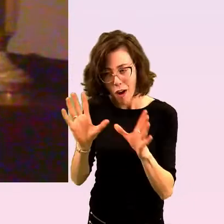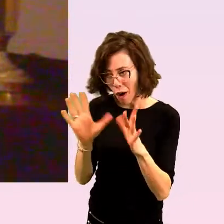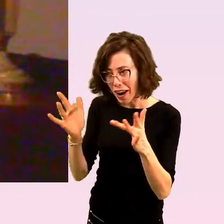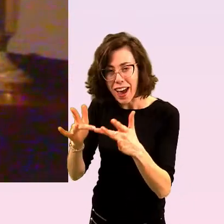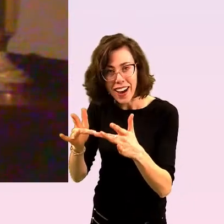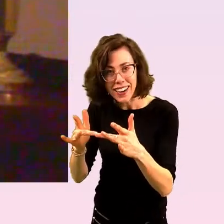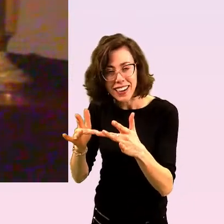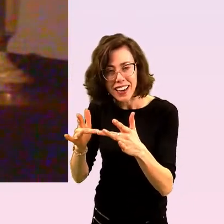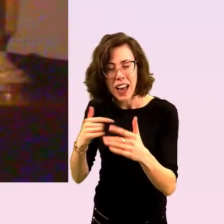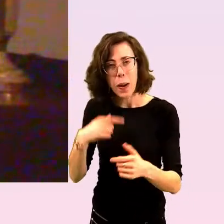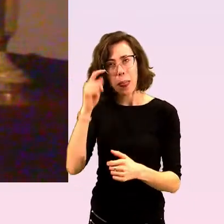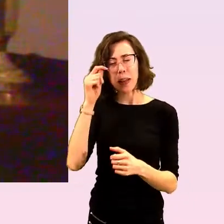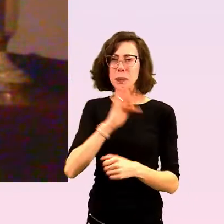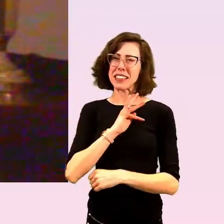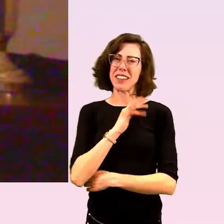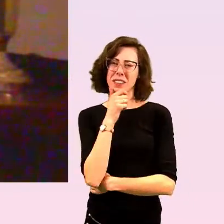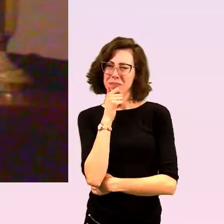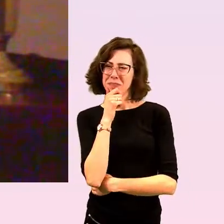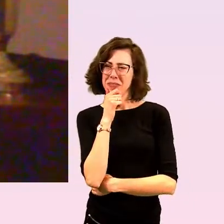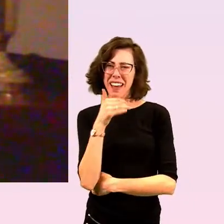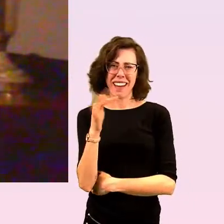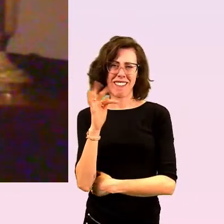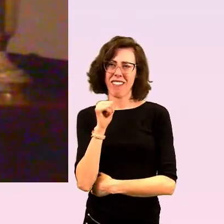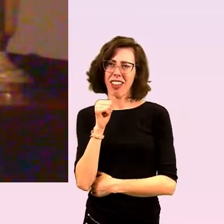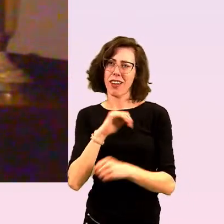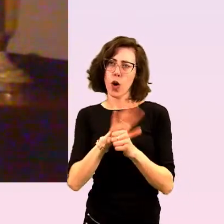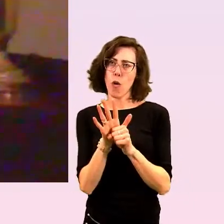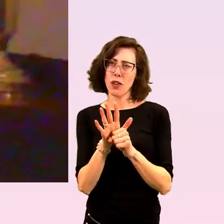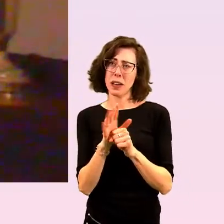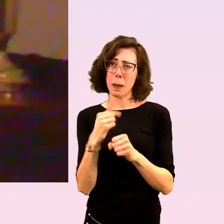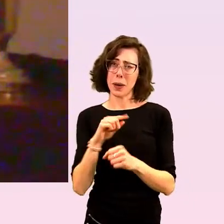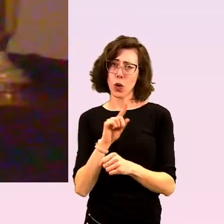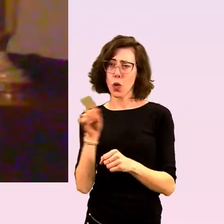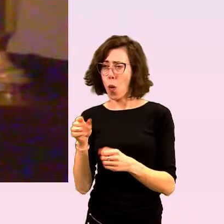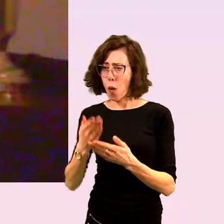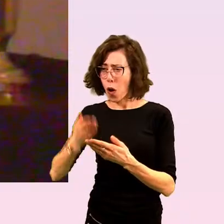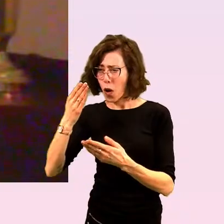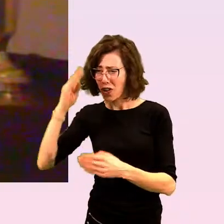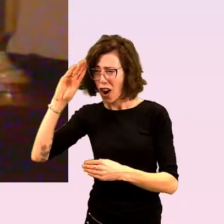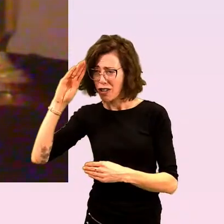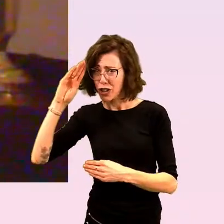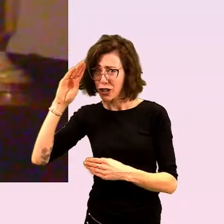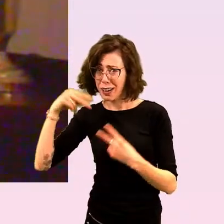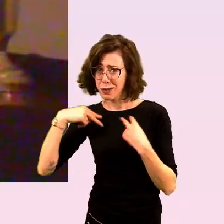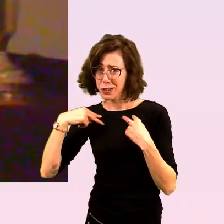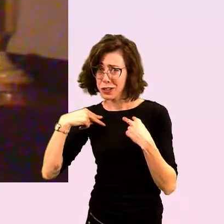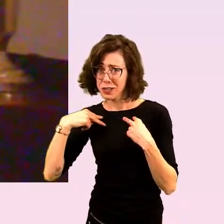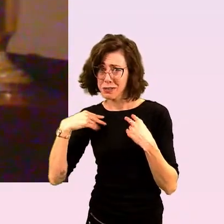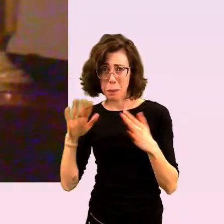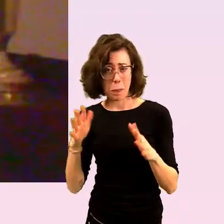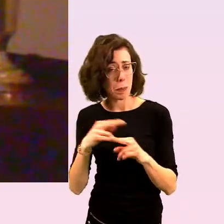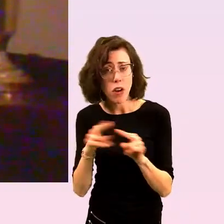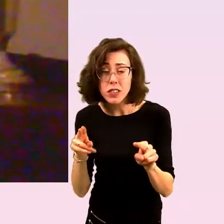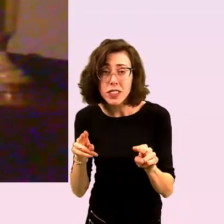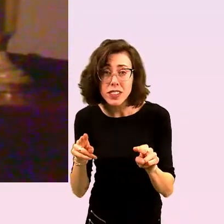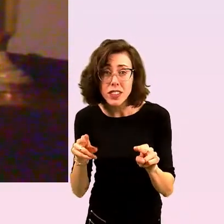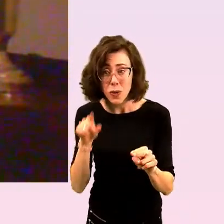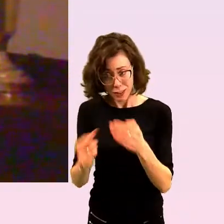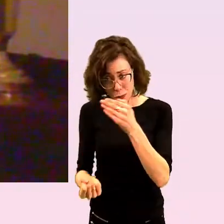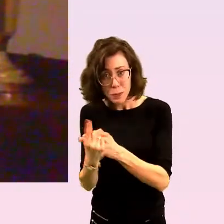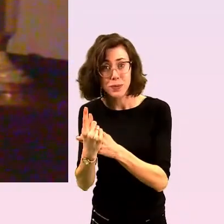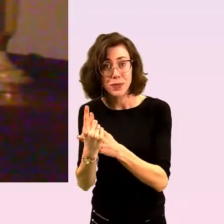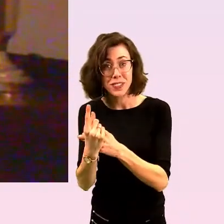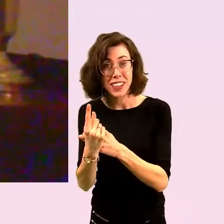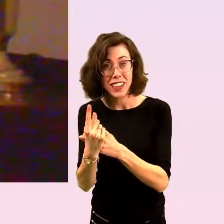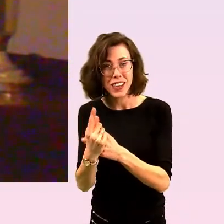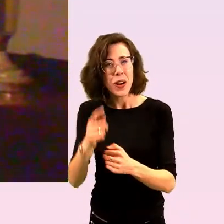that if the times weren't the way they were? The answer probably is no. So I suppose there's a number of things, you know, look to see, is there something you